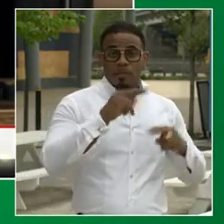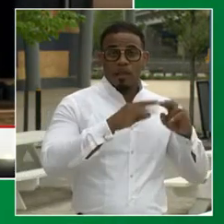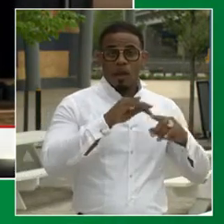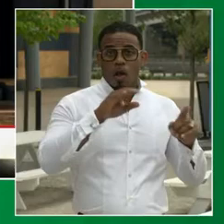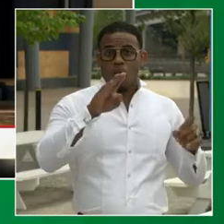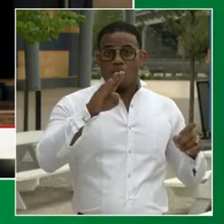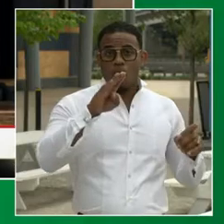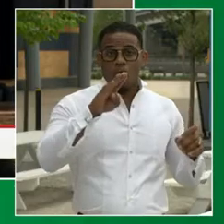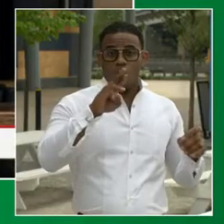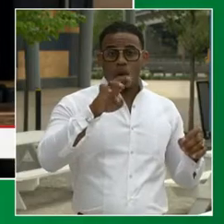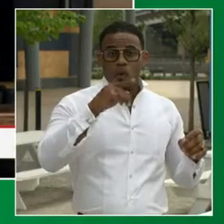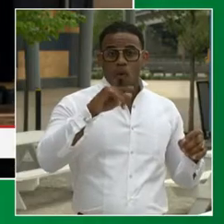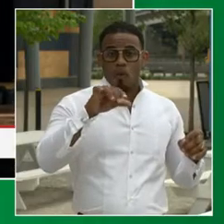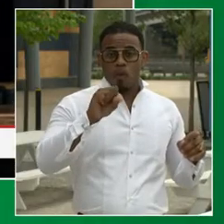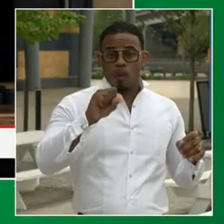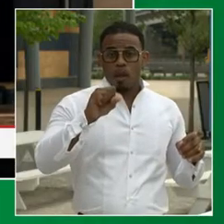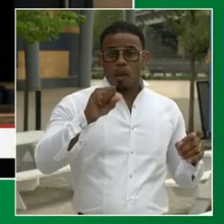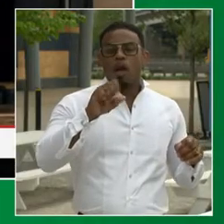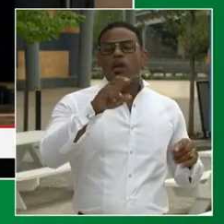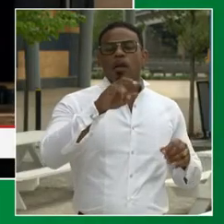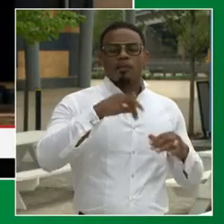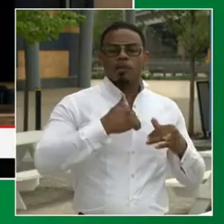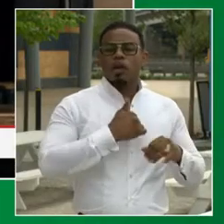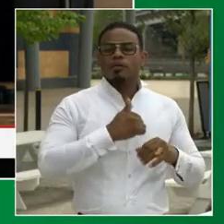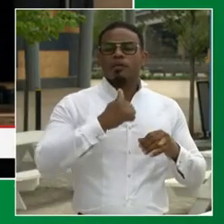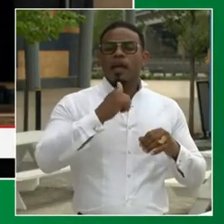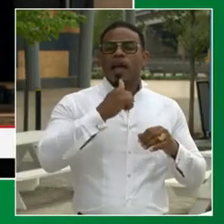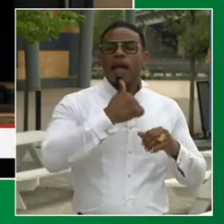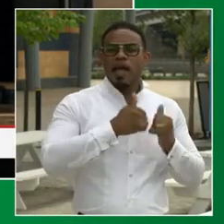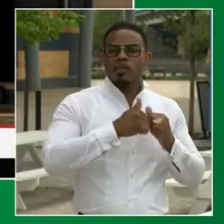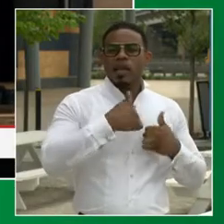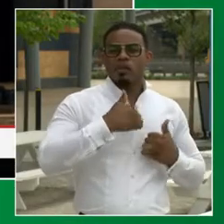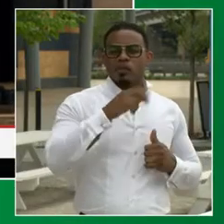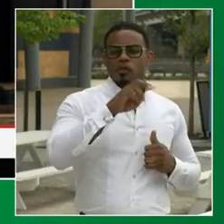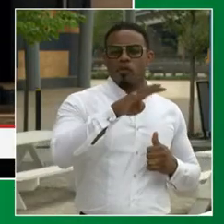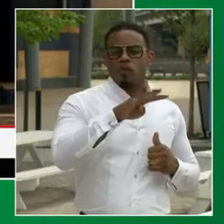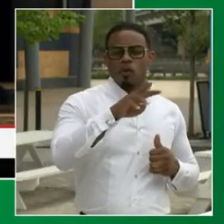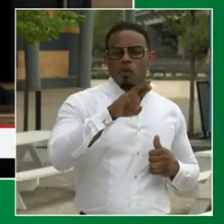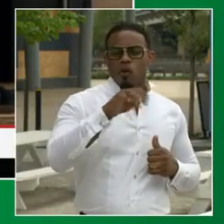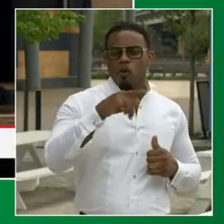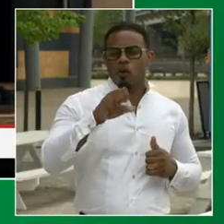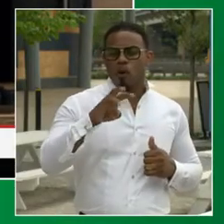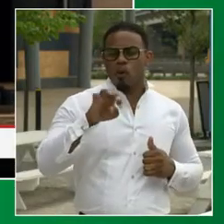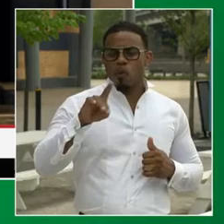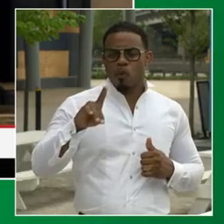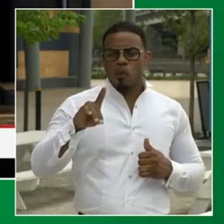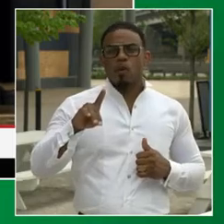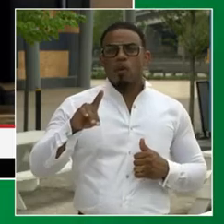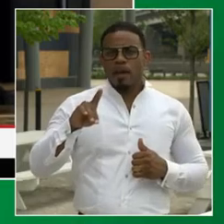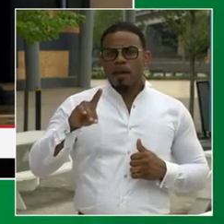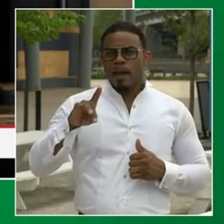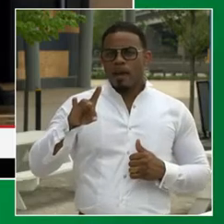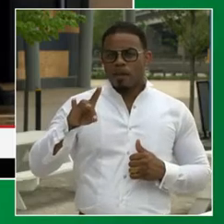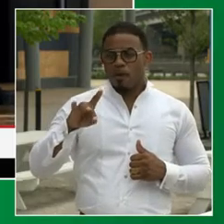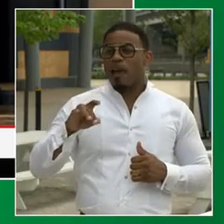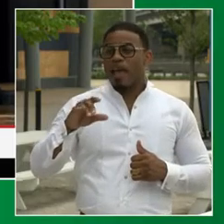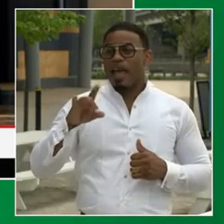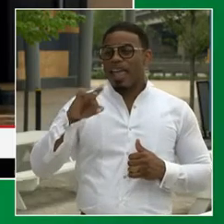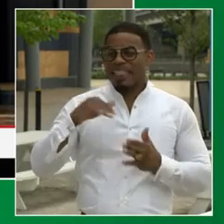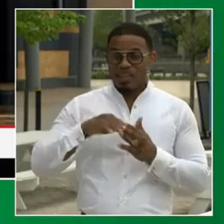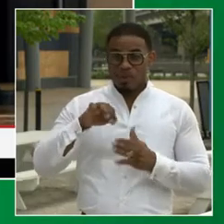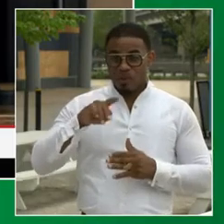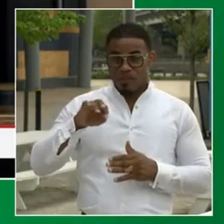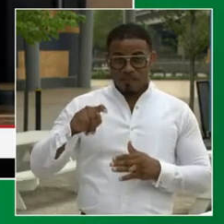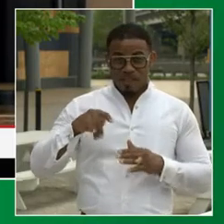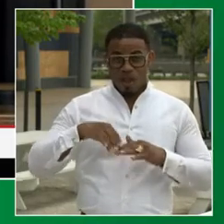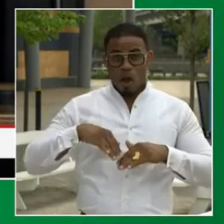Road, 204 Riggs Road, Northeast. So it's going to be on Ward 4. 8,300 square feet facility is on